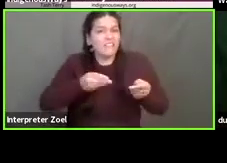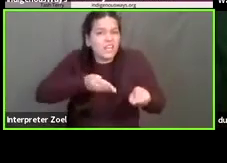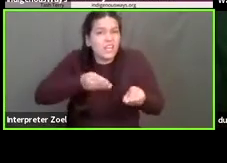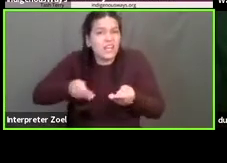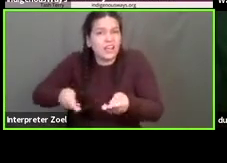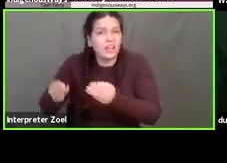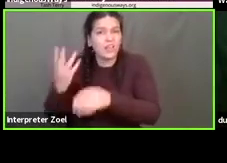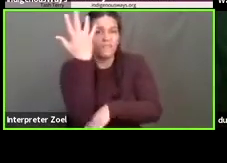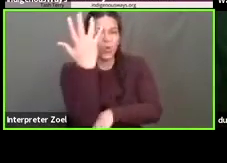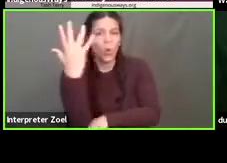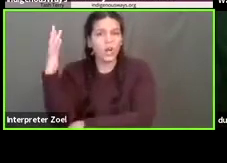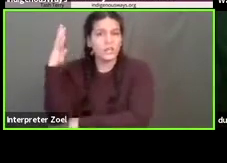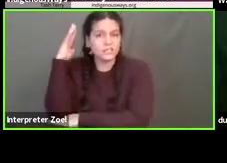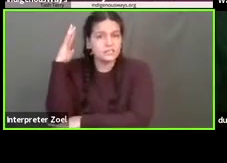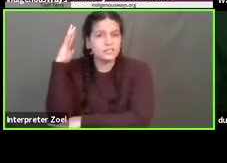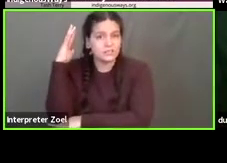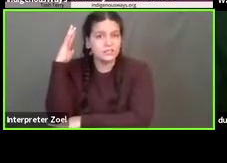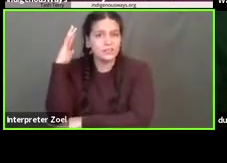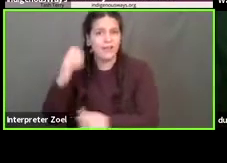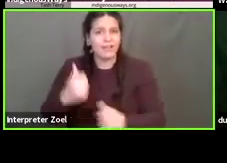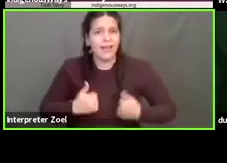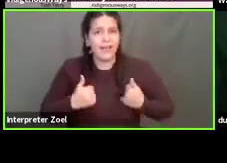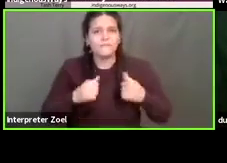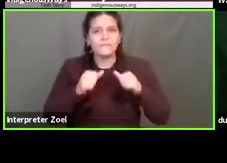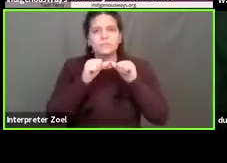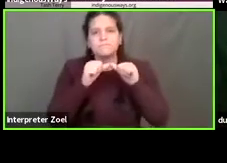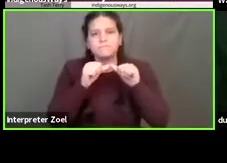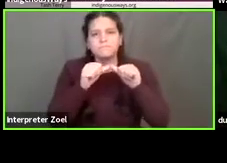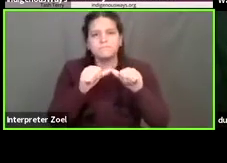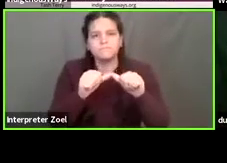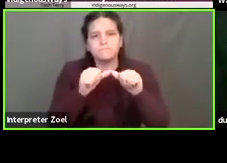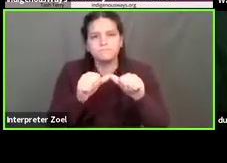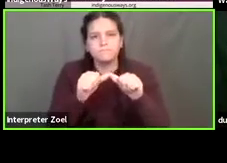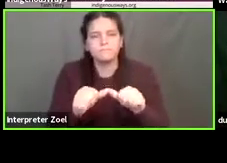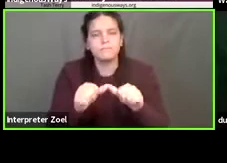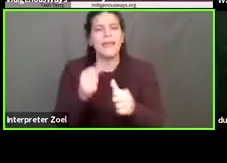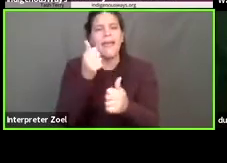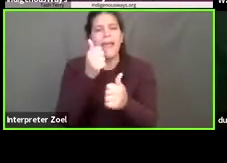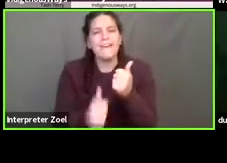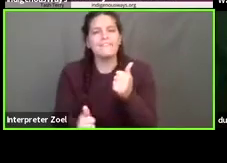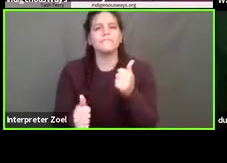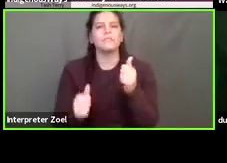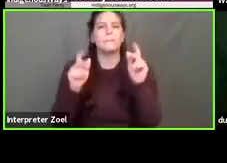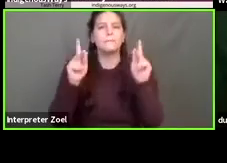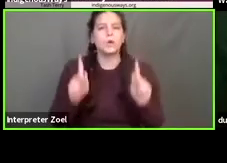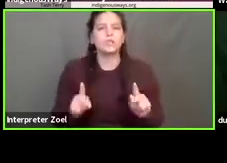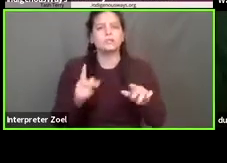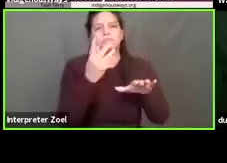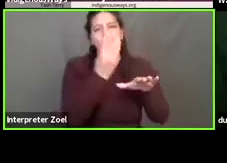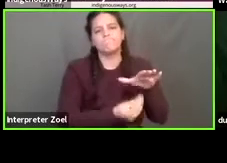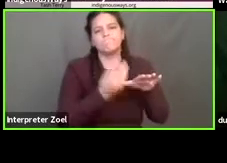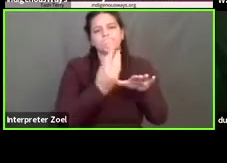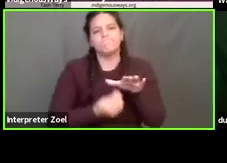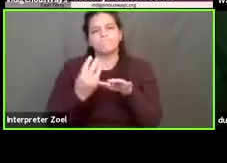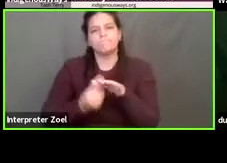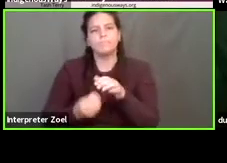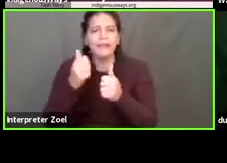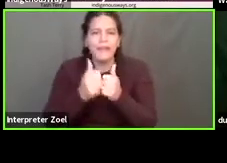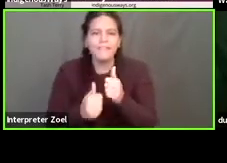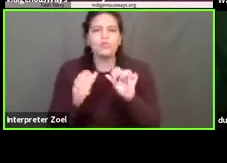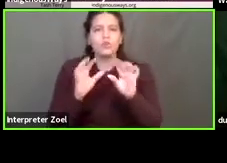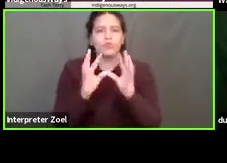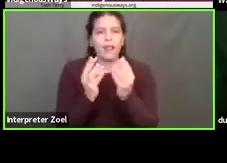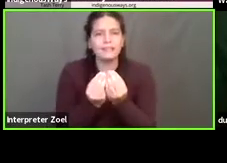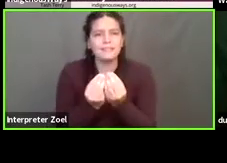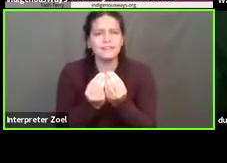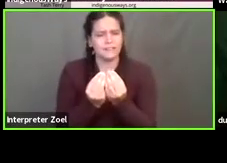just continues and it continues. And every relative that we've lost in this physical world, is their